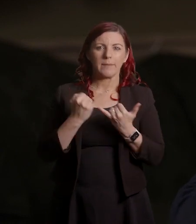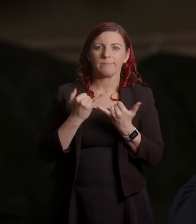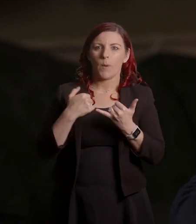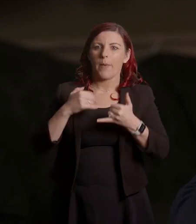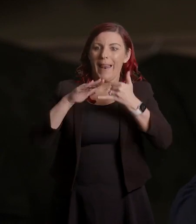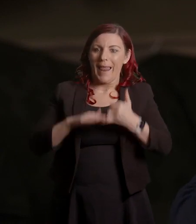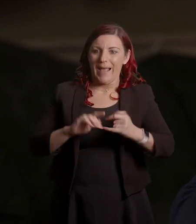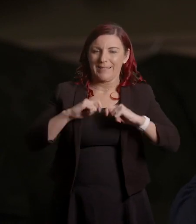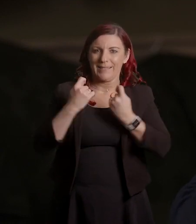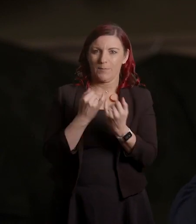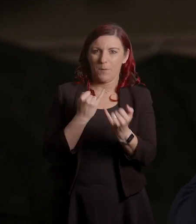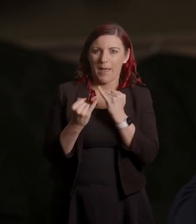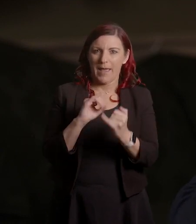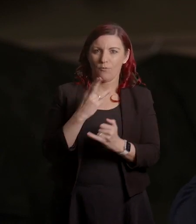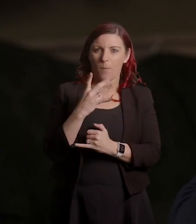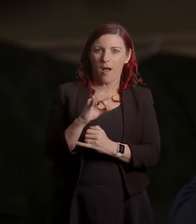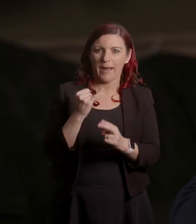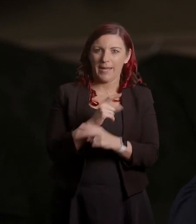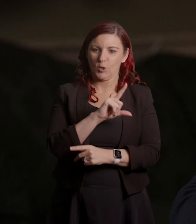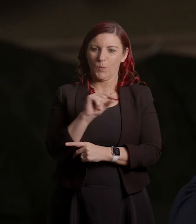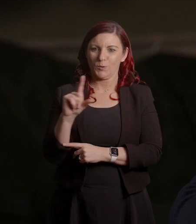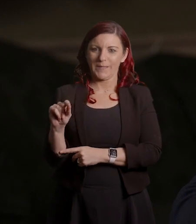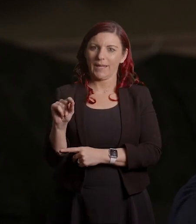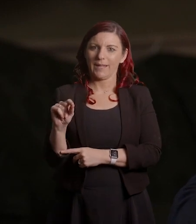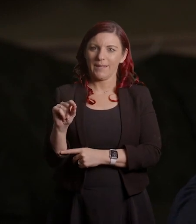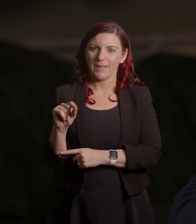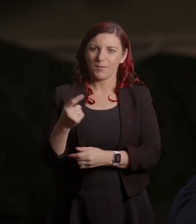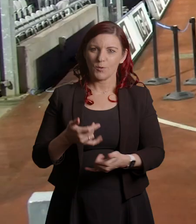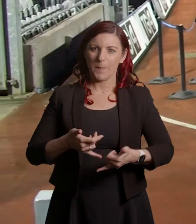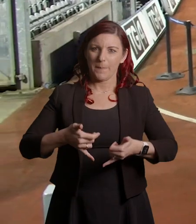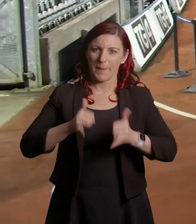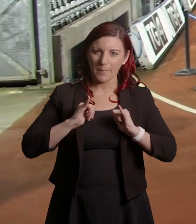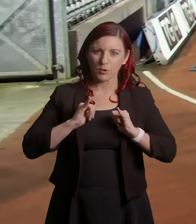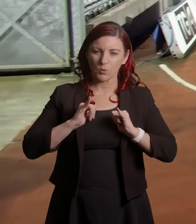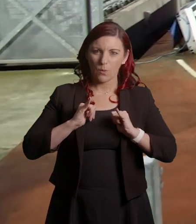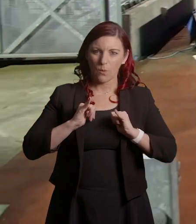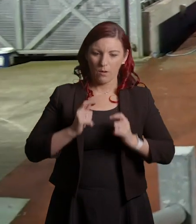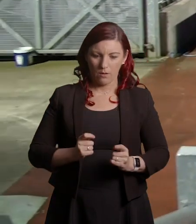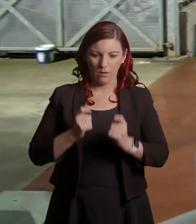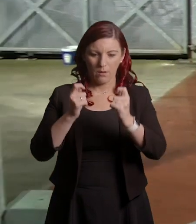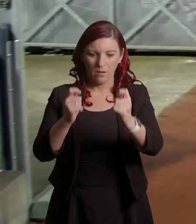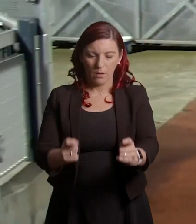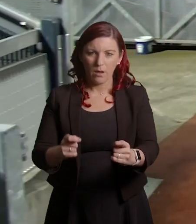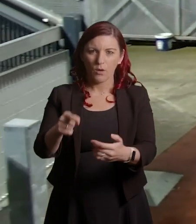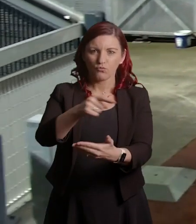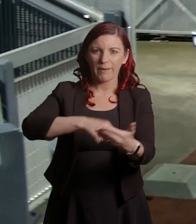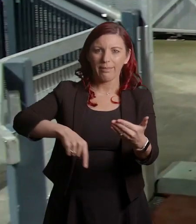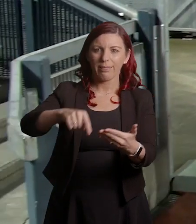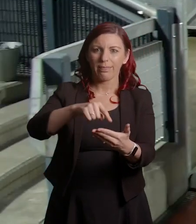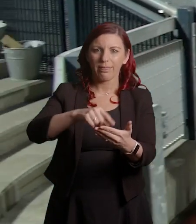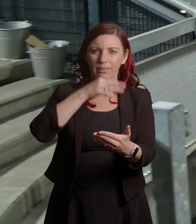to, we were the last team to play in Croke Park in 2020, and to be able to go over and lay a wreath over on